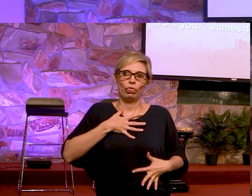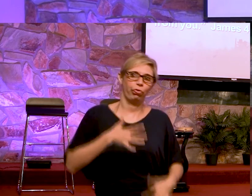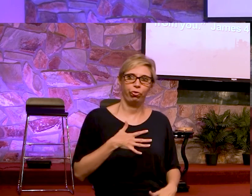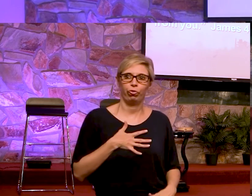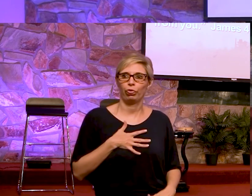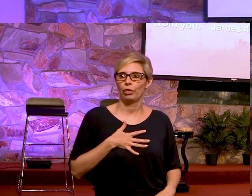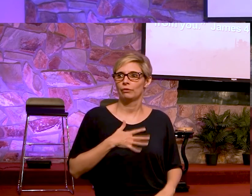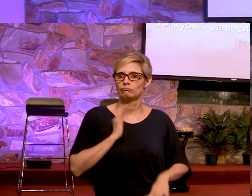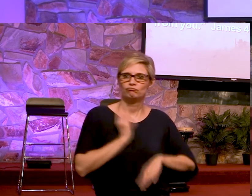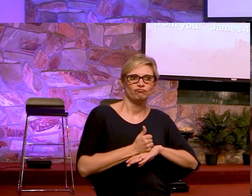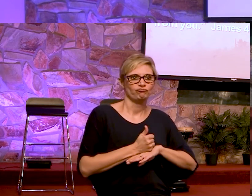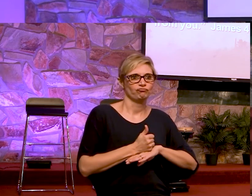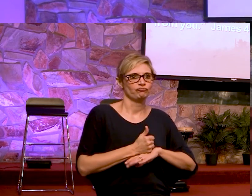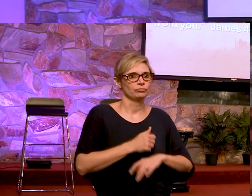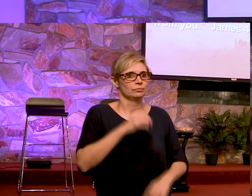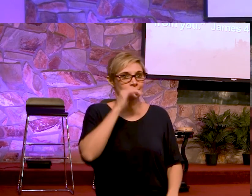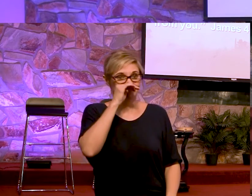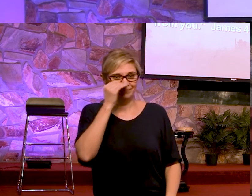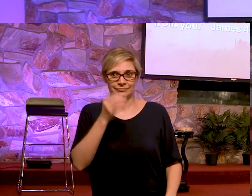Instead, resist him.